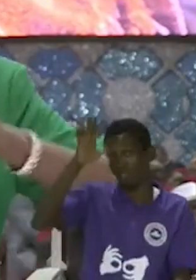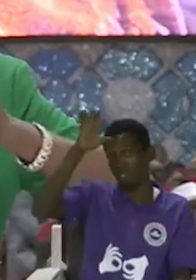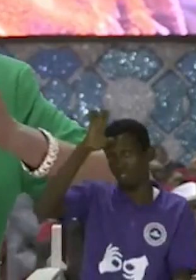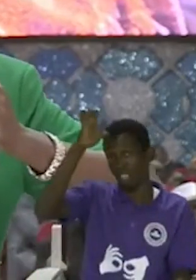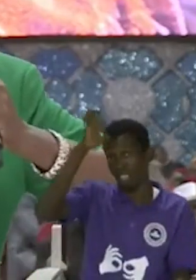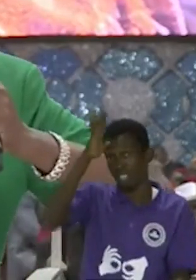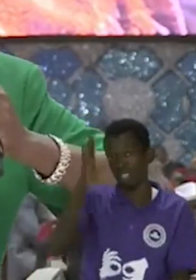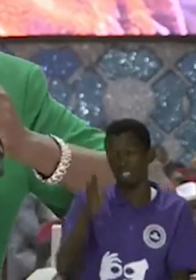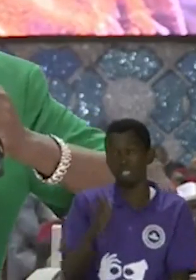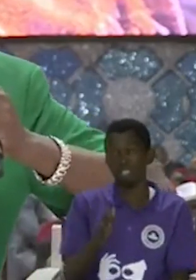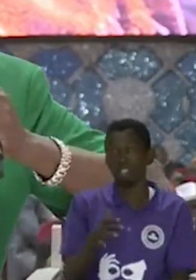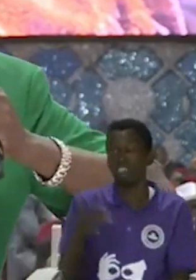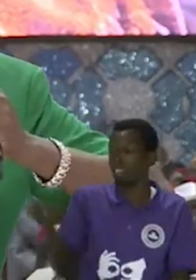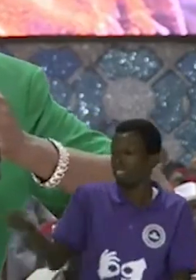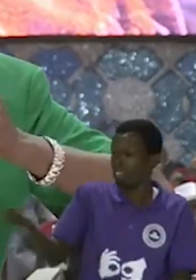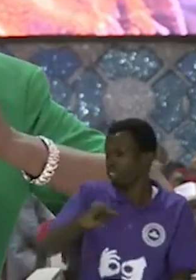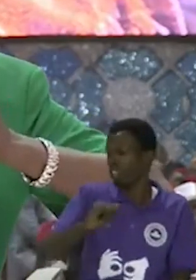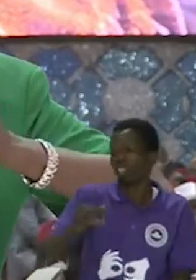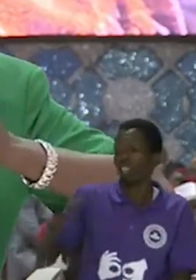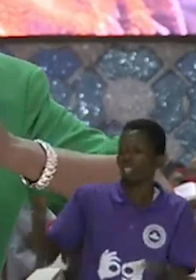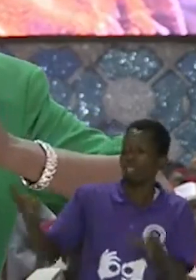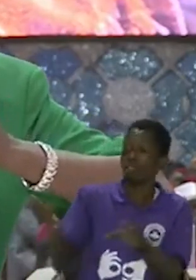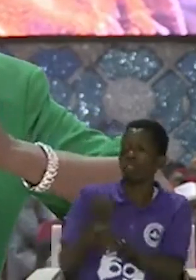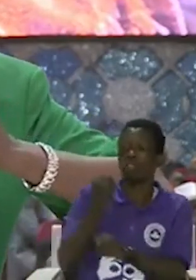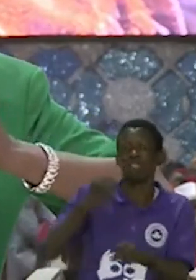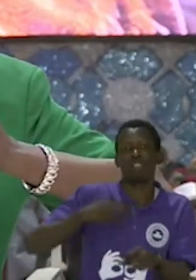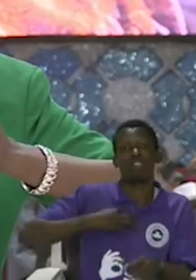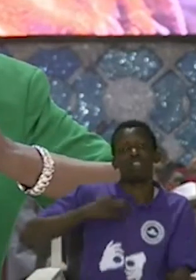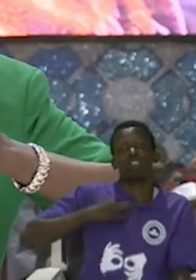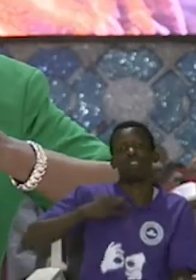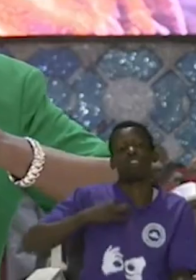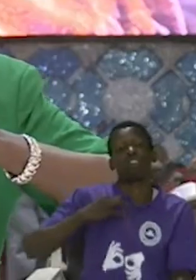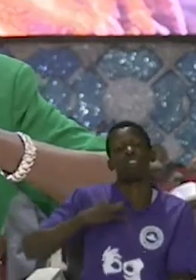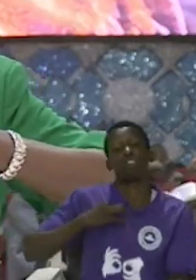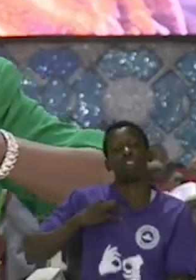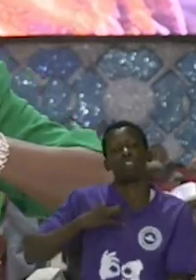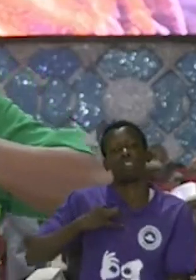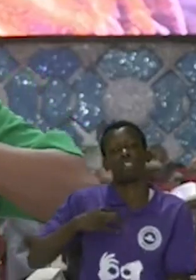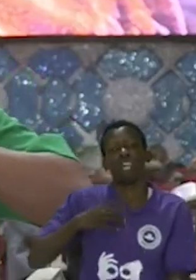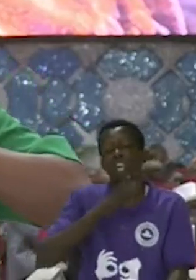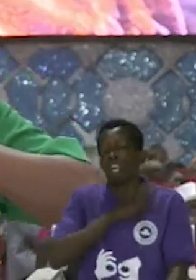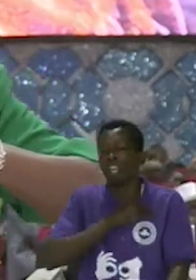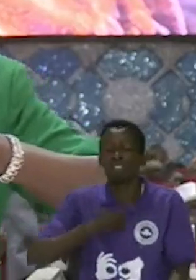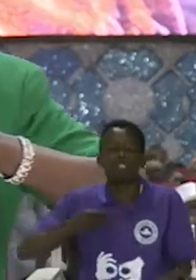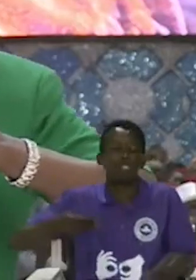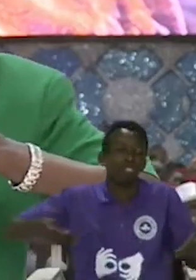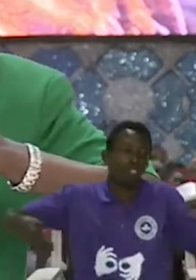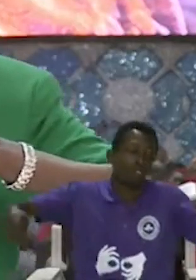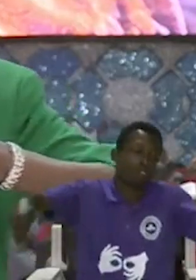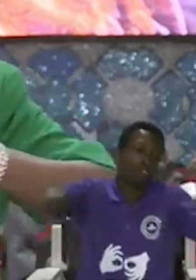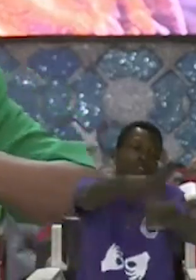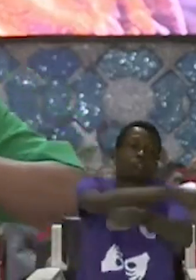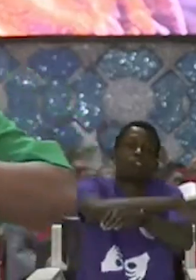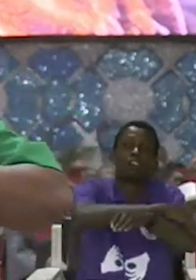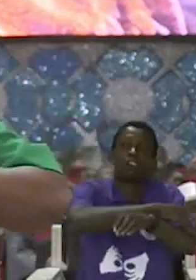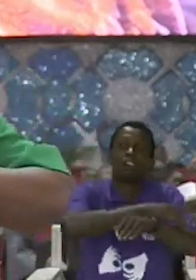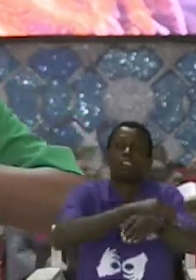So they took a piece of cloth and they walked in